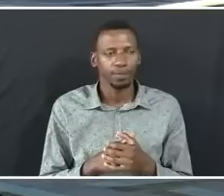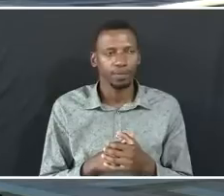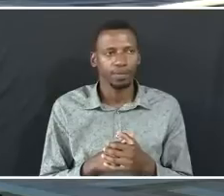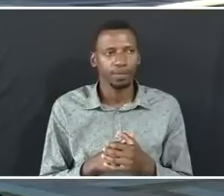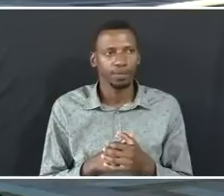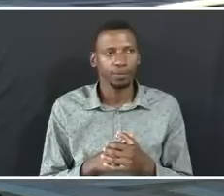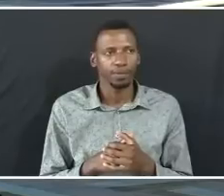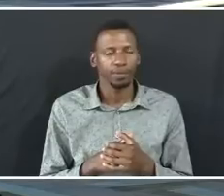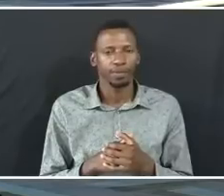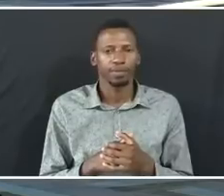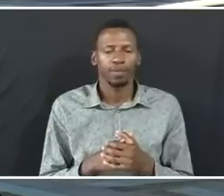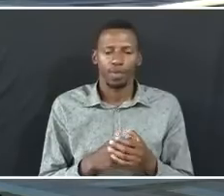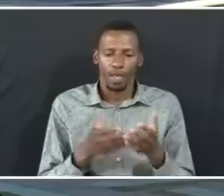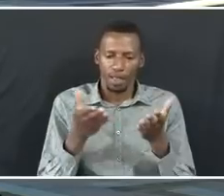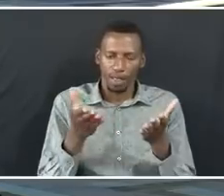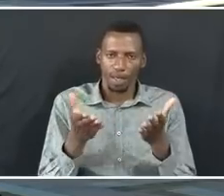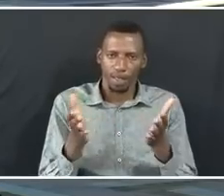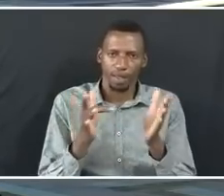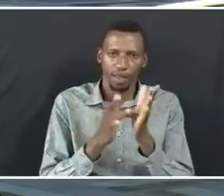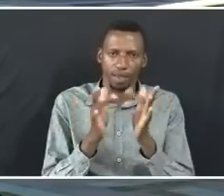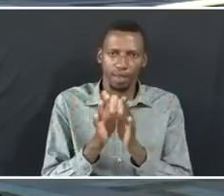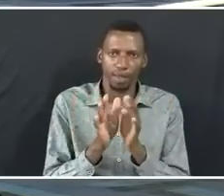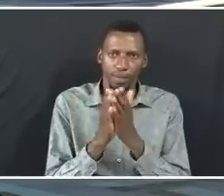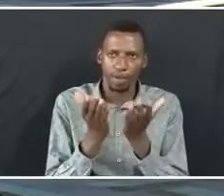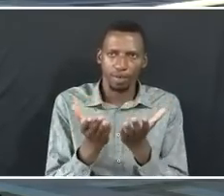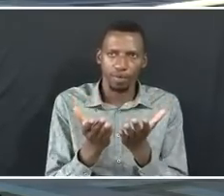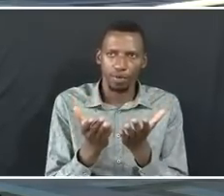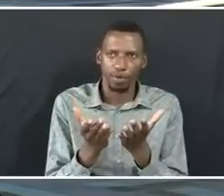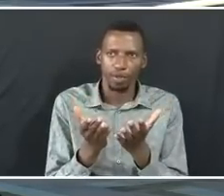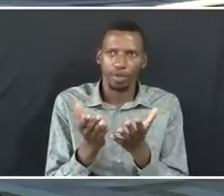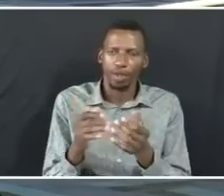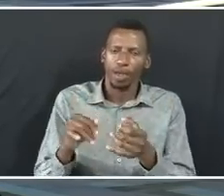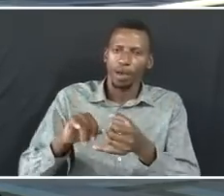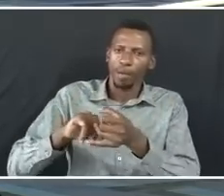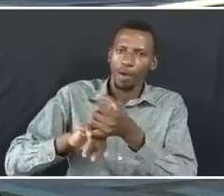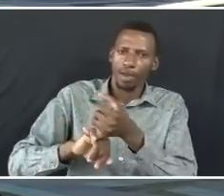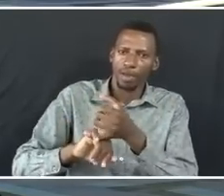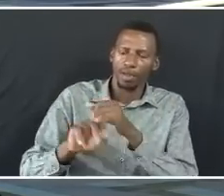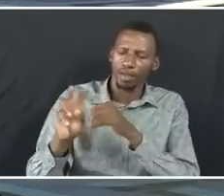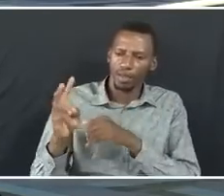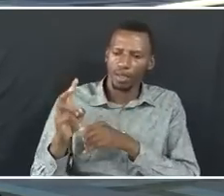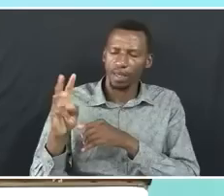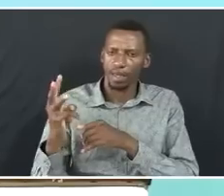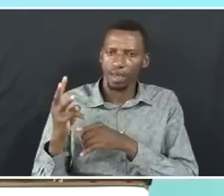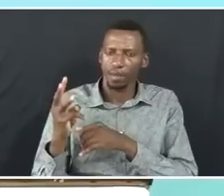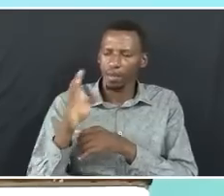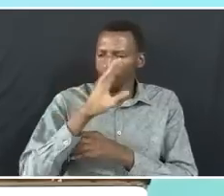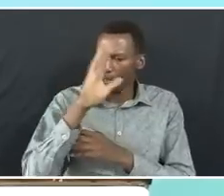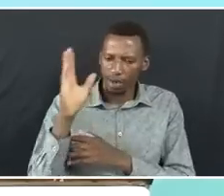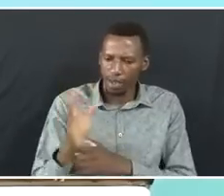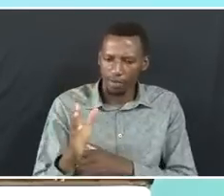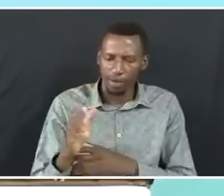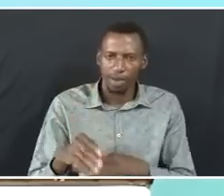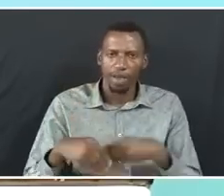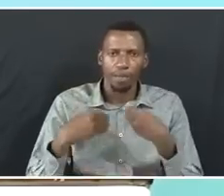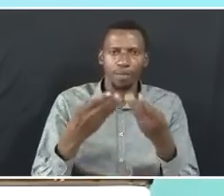All throughout the Bible, polygamy never brought joy and happiness in families.